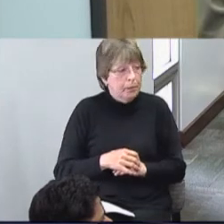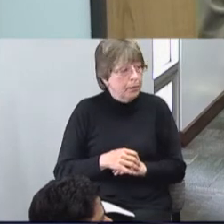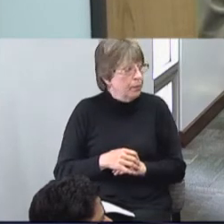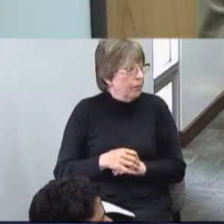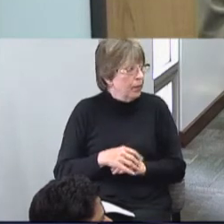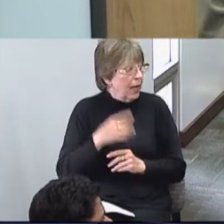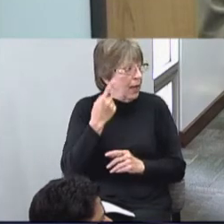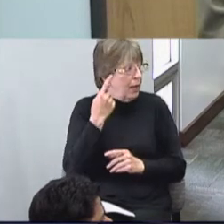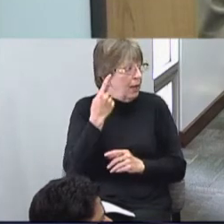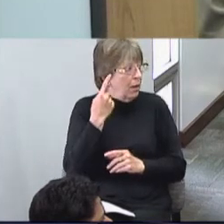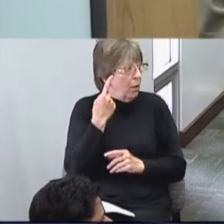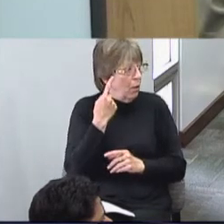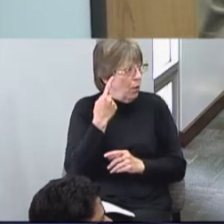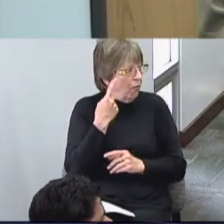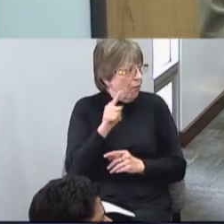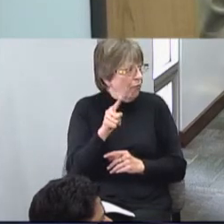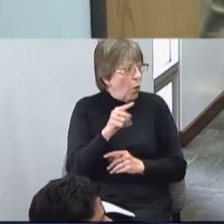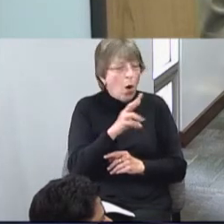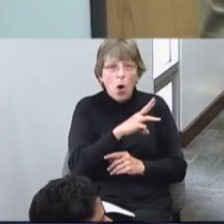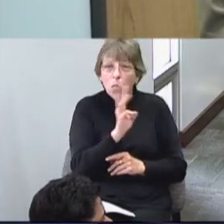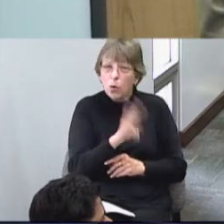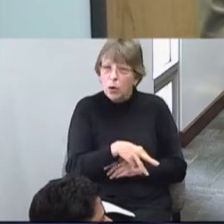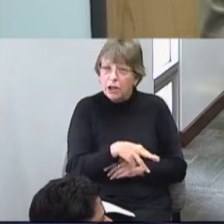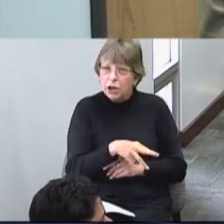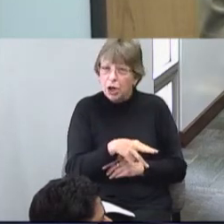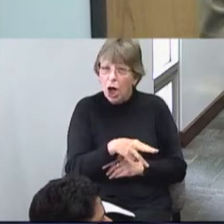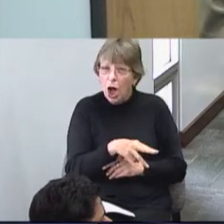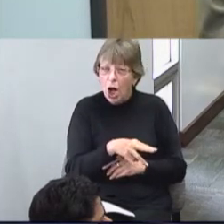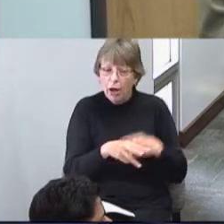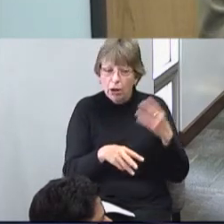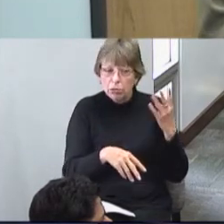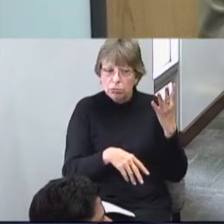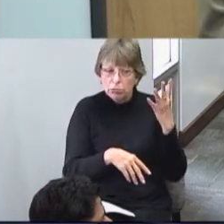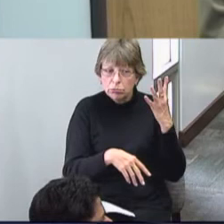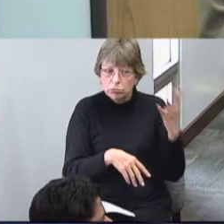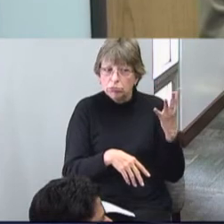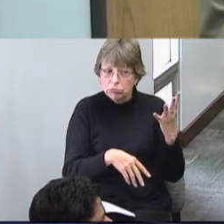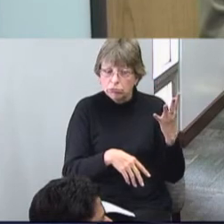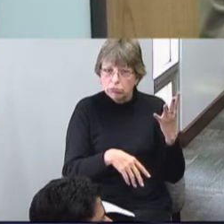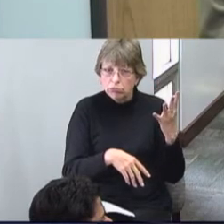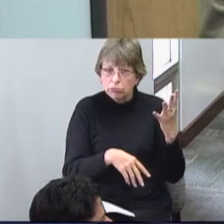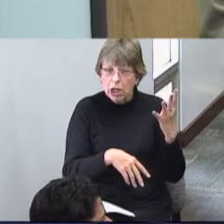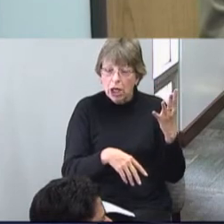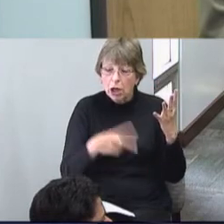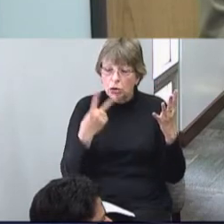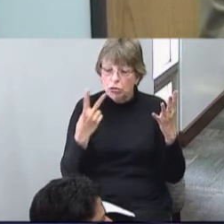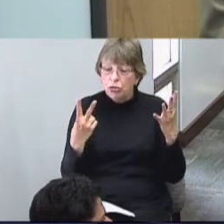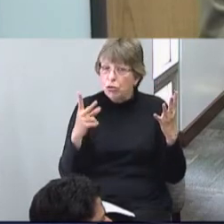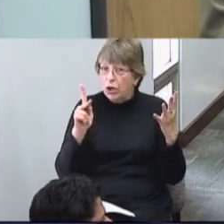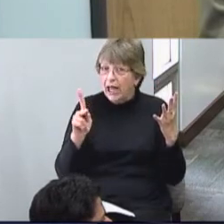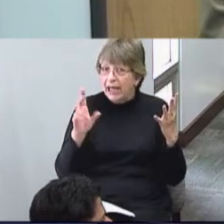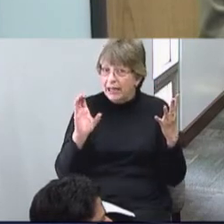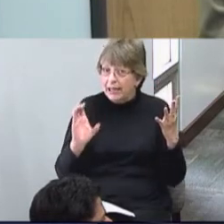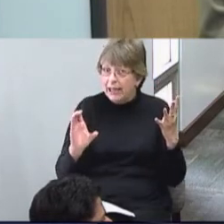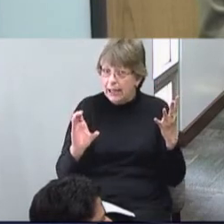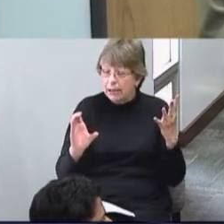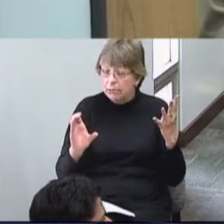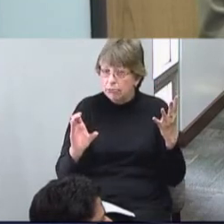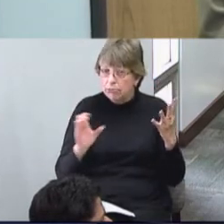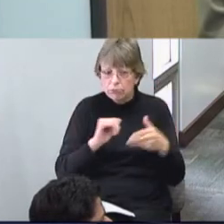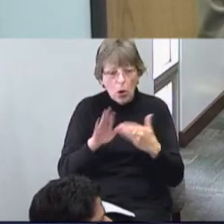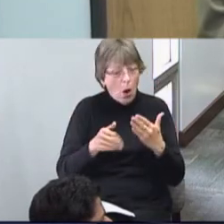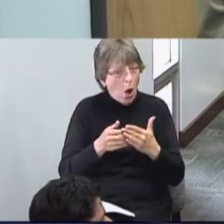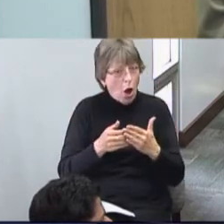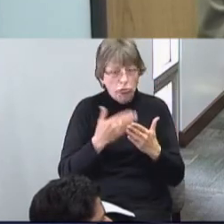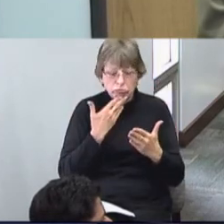4 Wichita companies and 2 Kansas City companies, all very well-known construction management